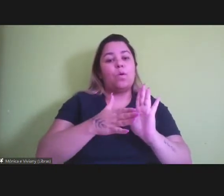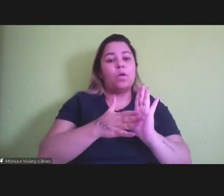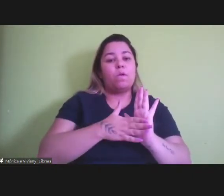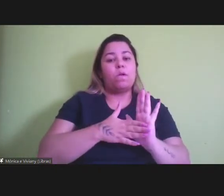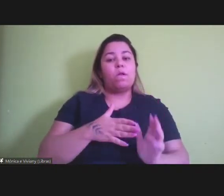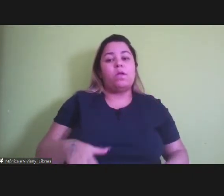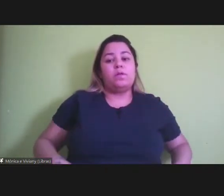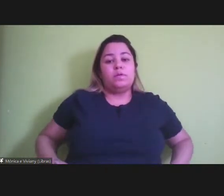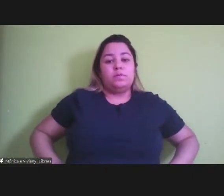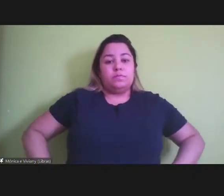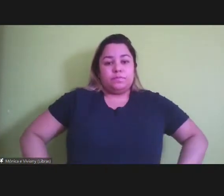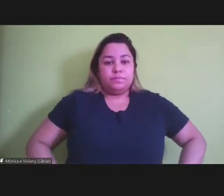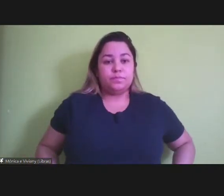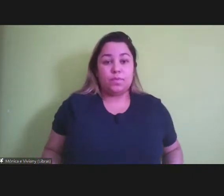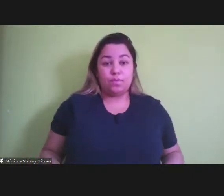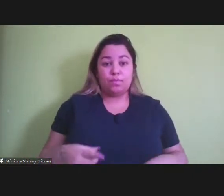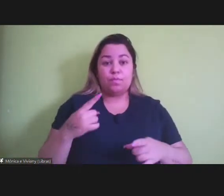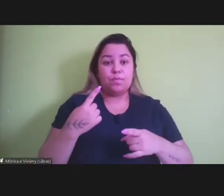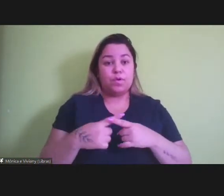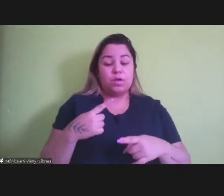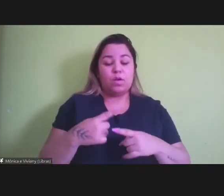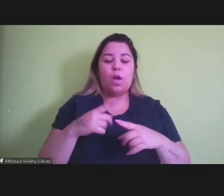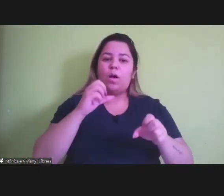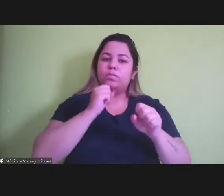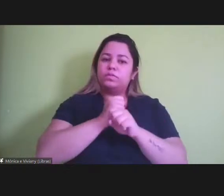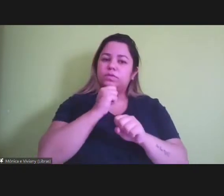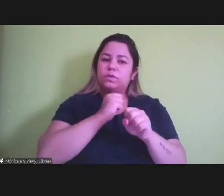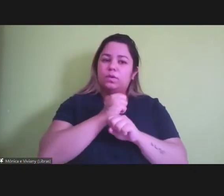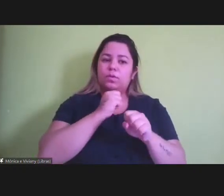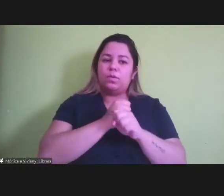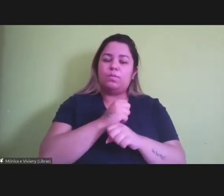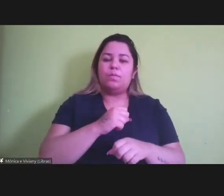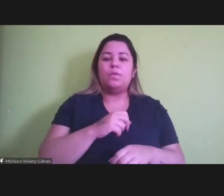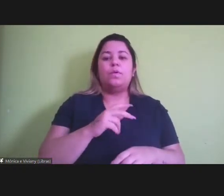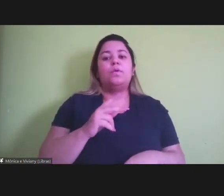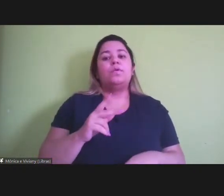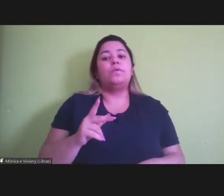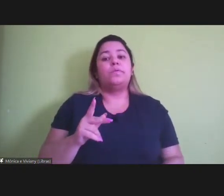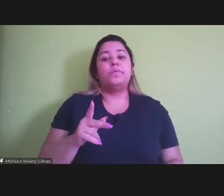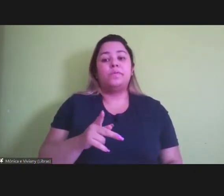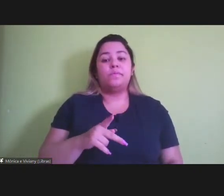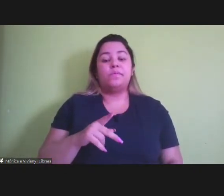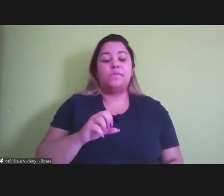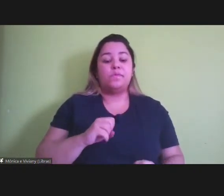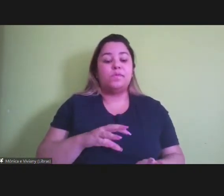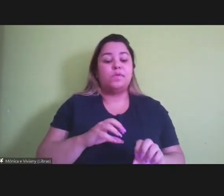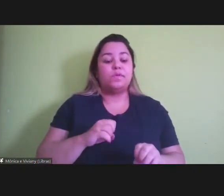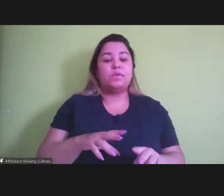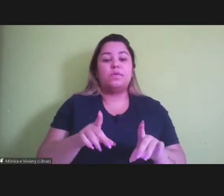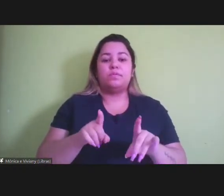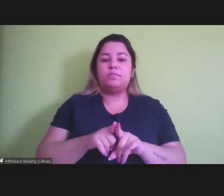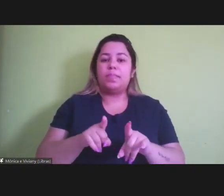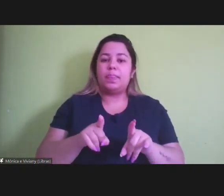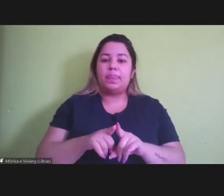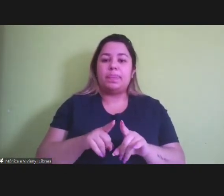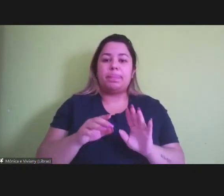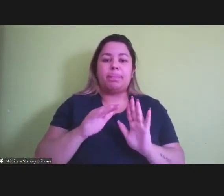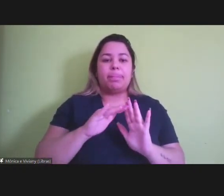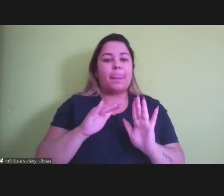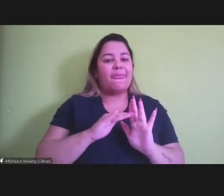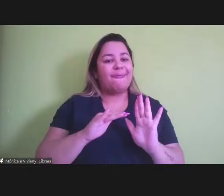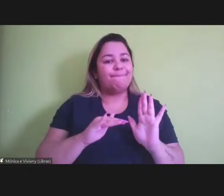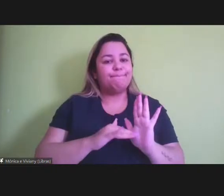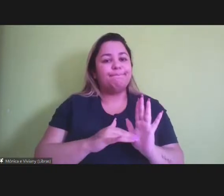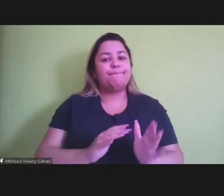does not arrive in the pedagogical procedures because it's very severe, because the construction of these courses foreseen in the directories